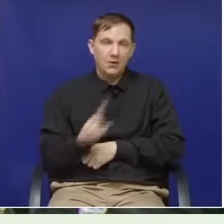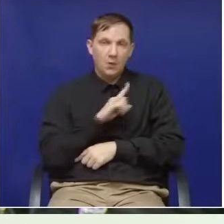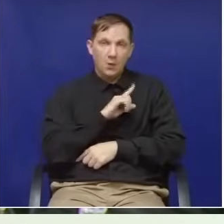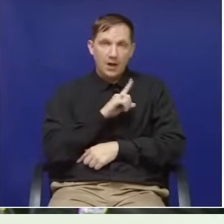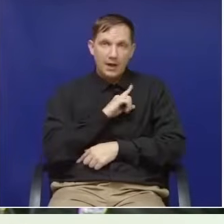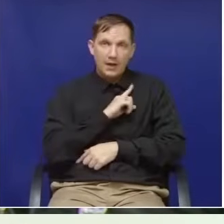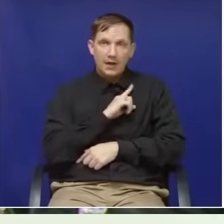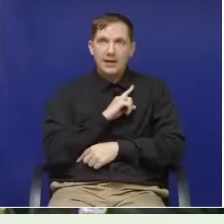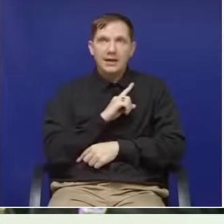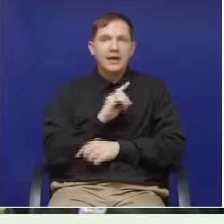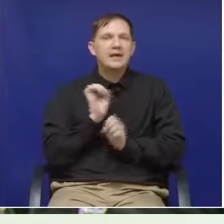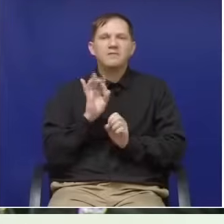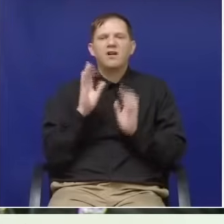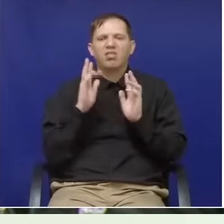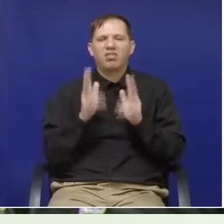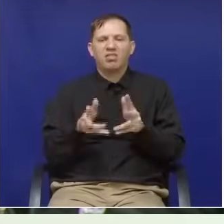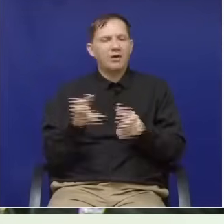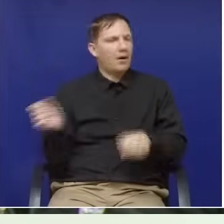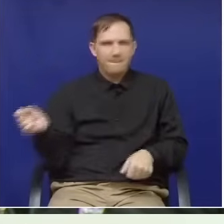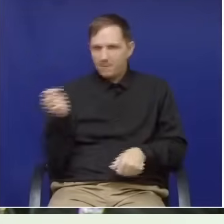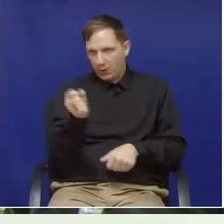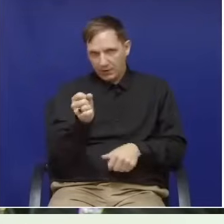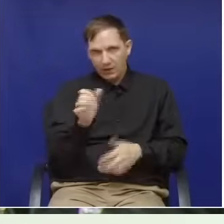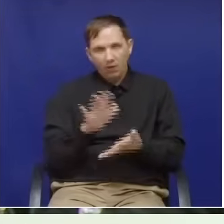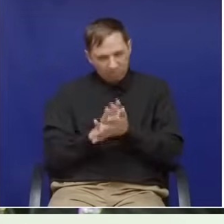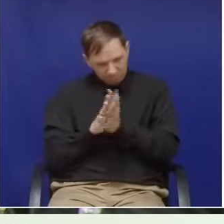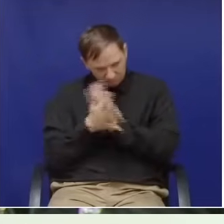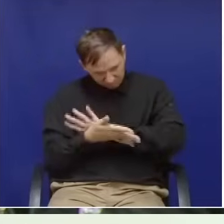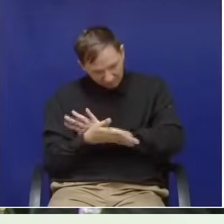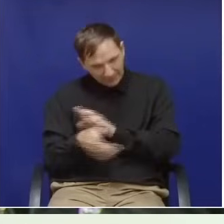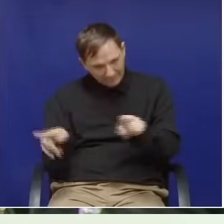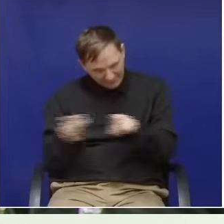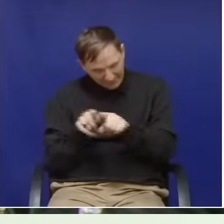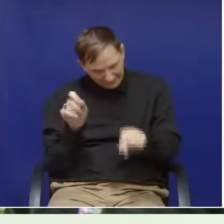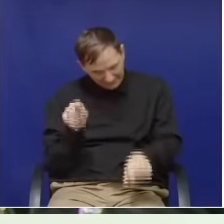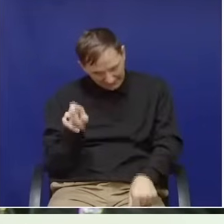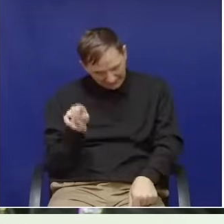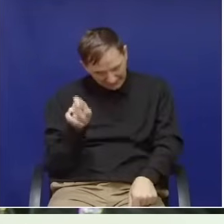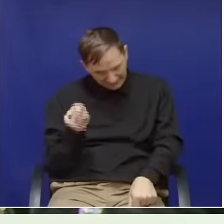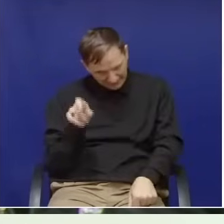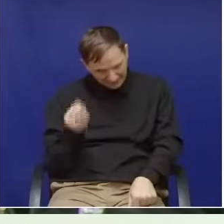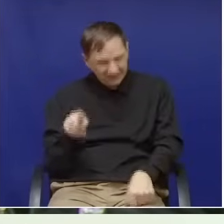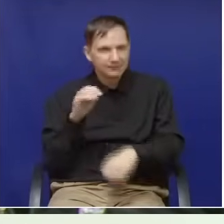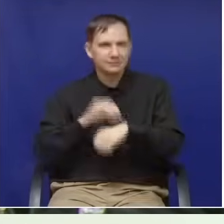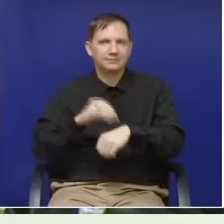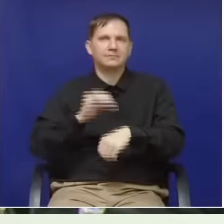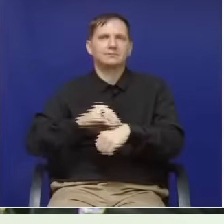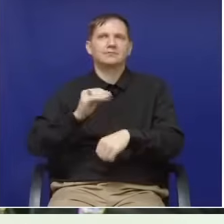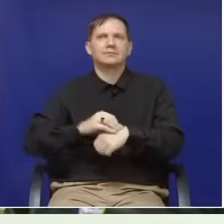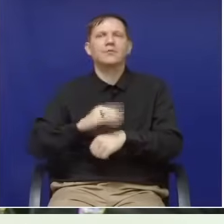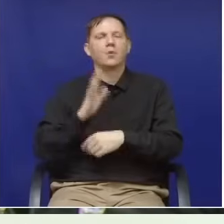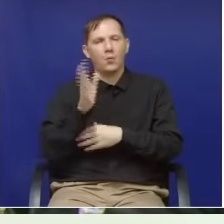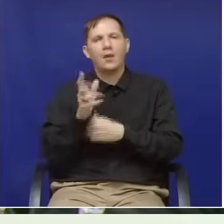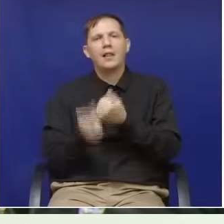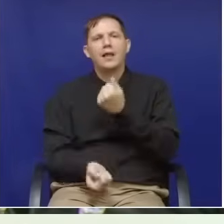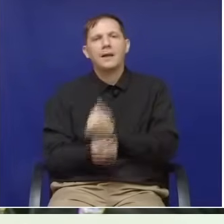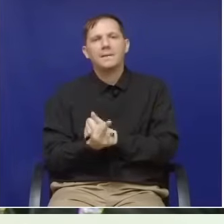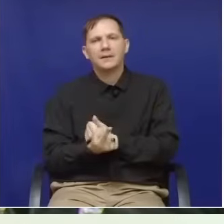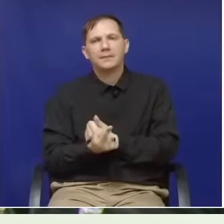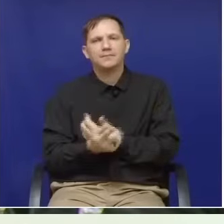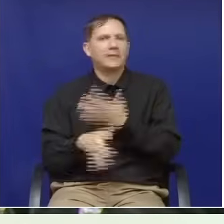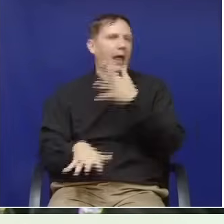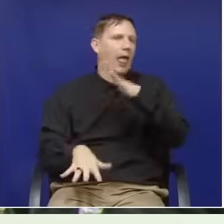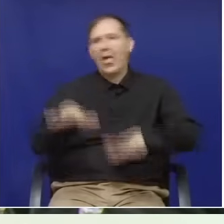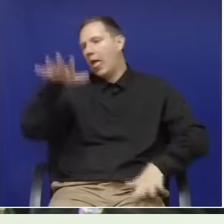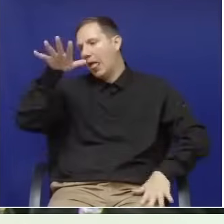appointing it was going to lead to exactly what Honorable Maimane has asked will happen: